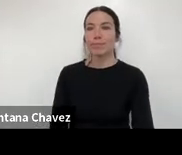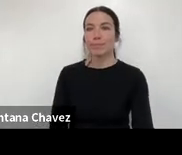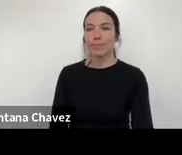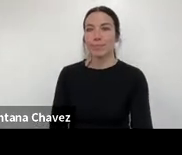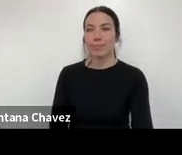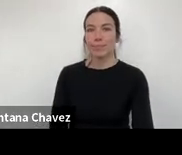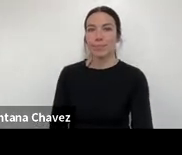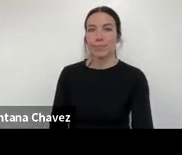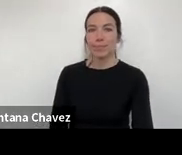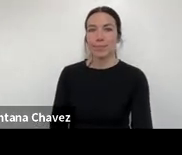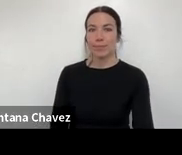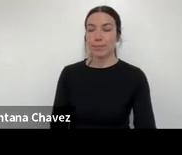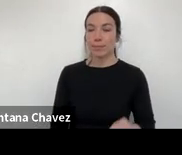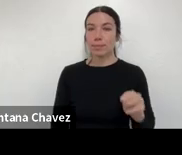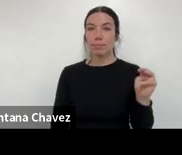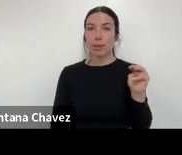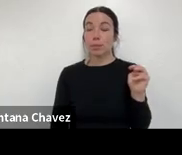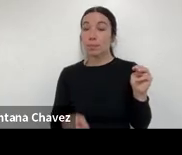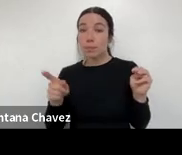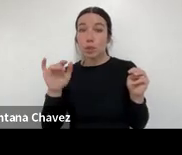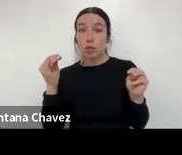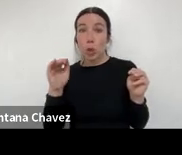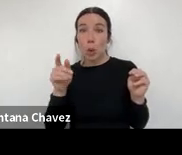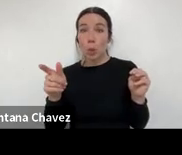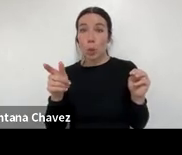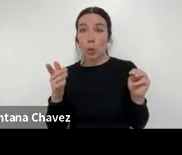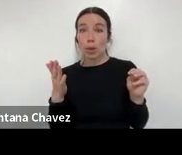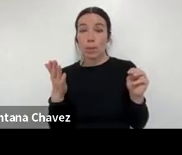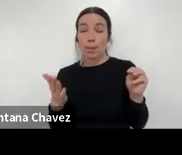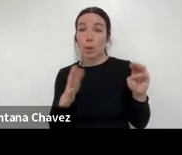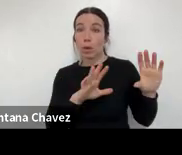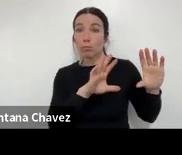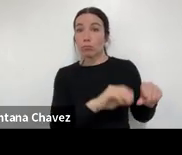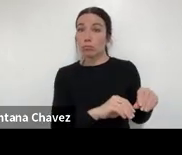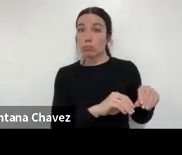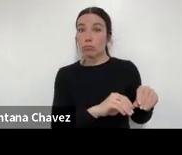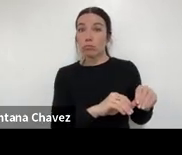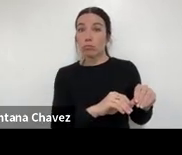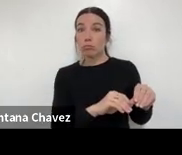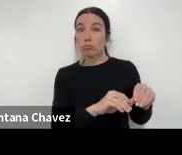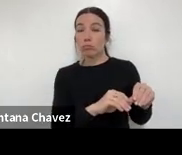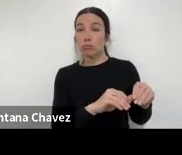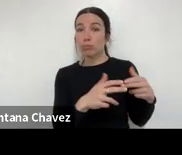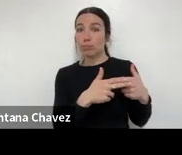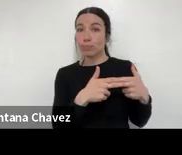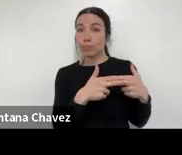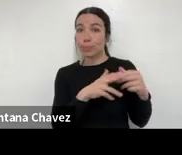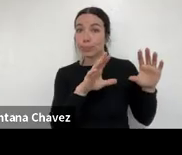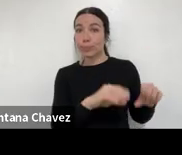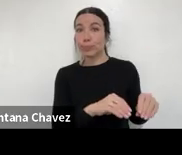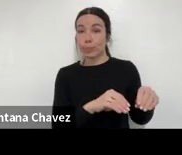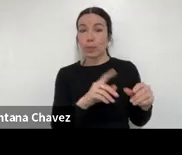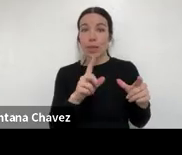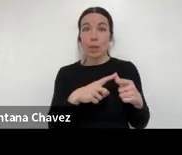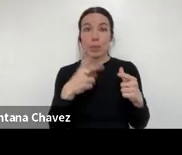Maybe Joe, you can take off the close the presentation and we